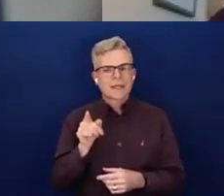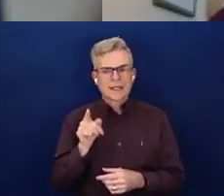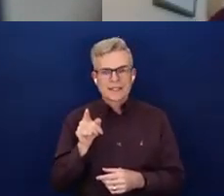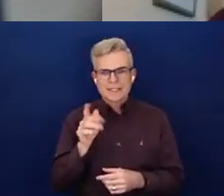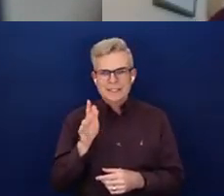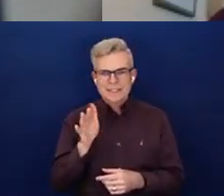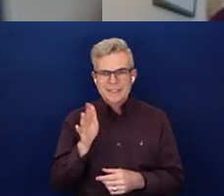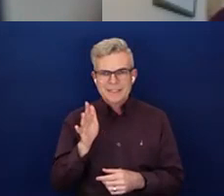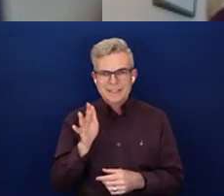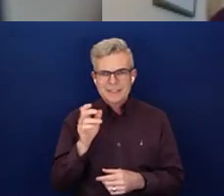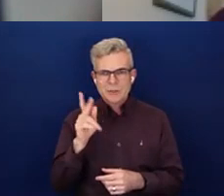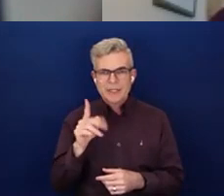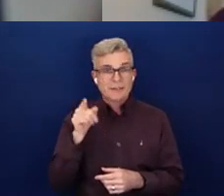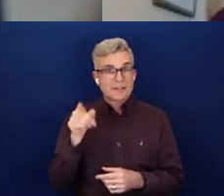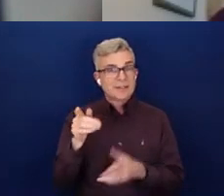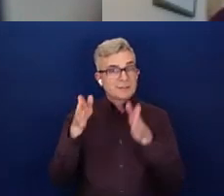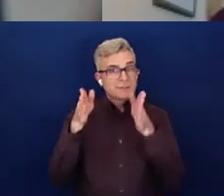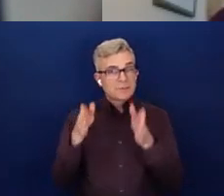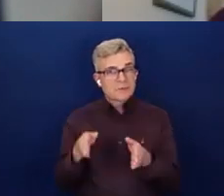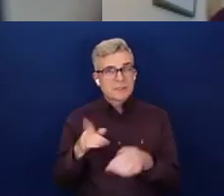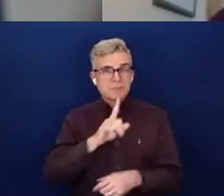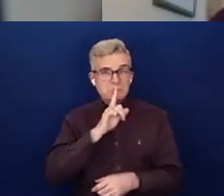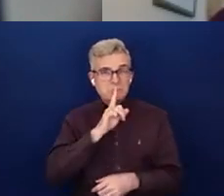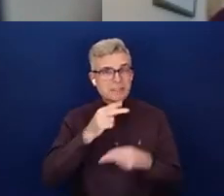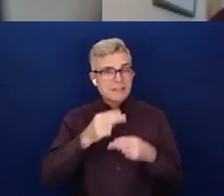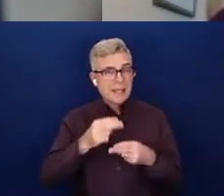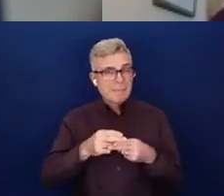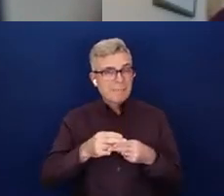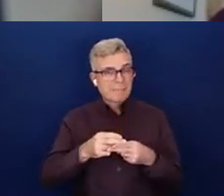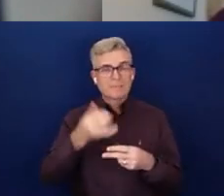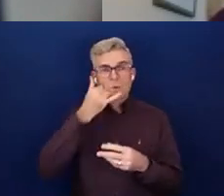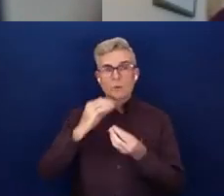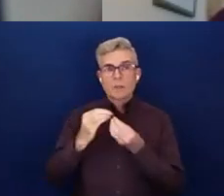Okay, this person doesn't have a name. This is